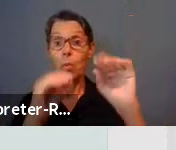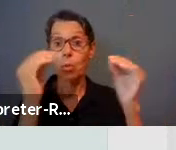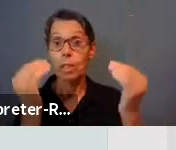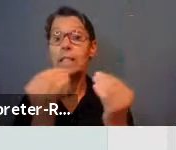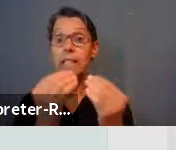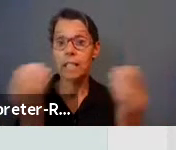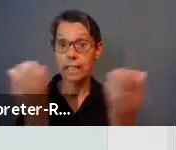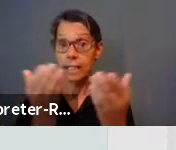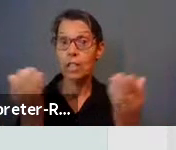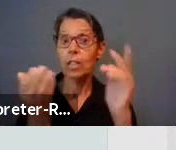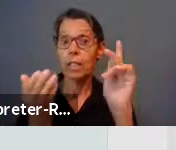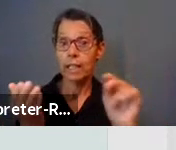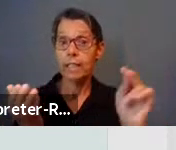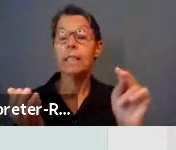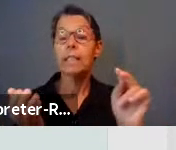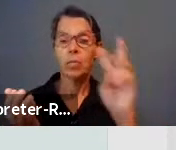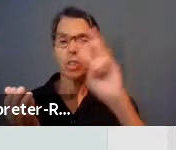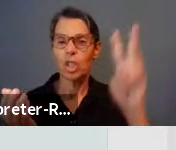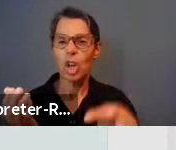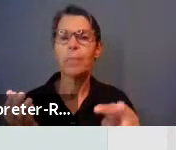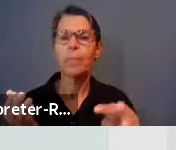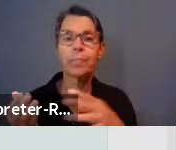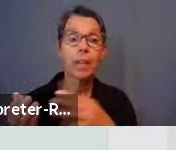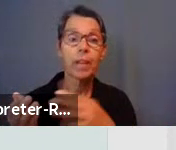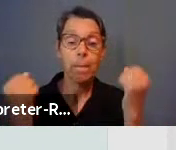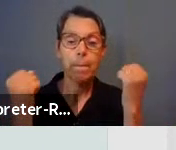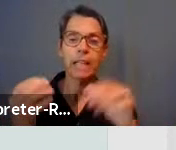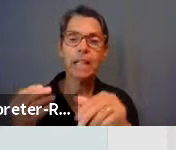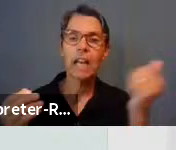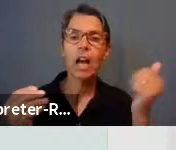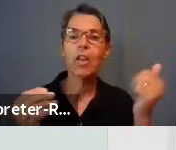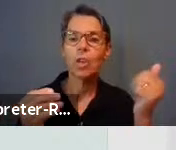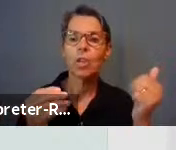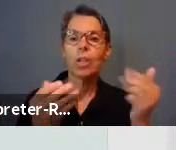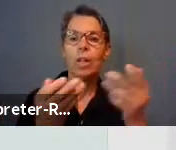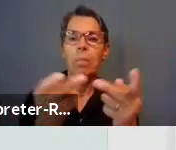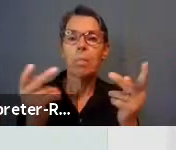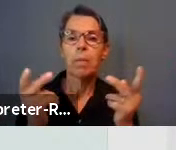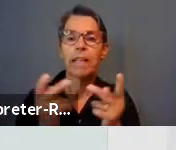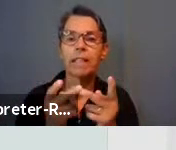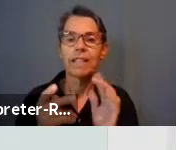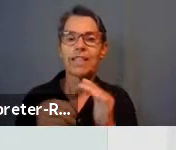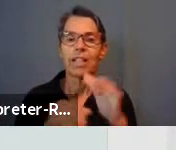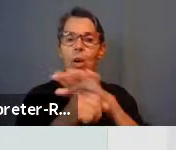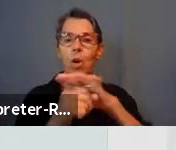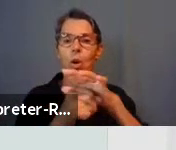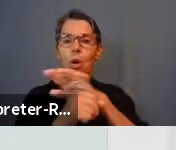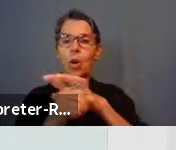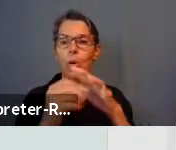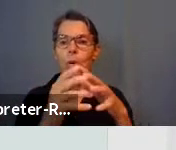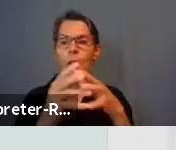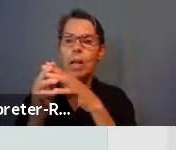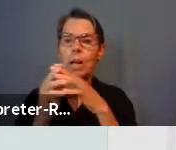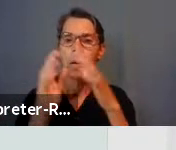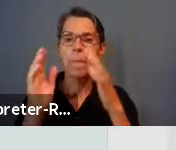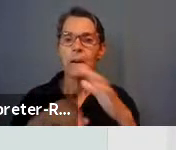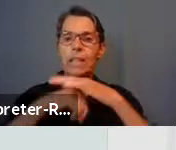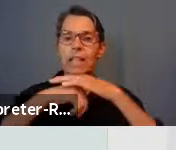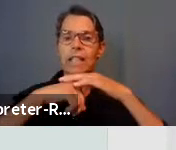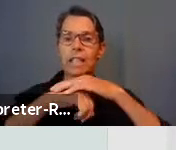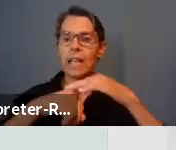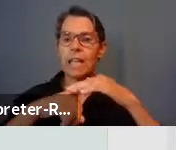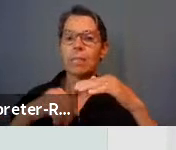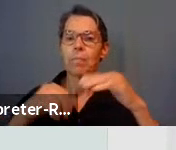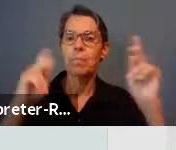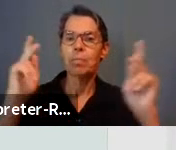locally, and then just other resources that are widely used among our local American Indian population. And we